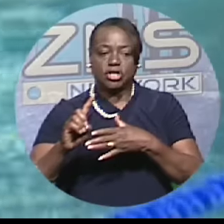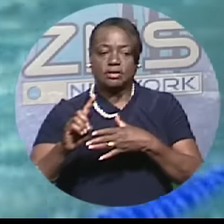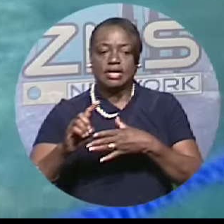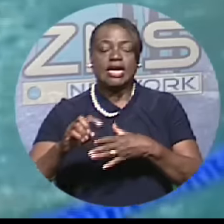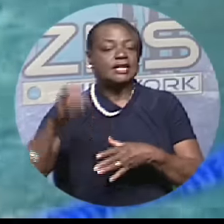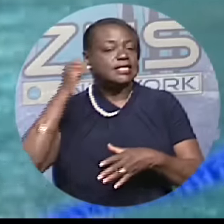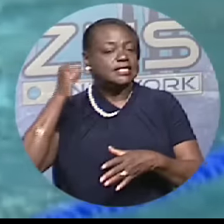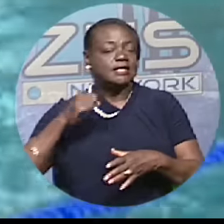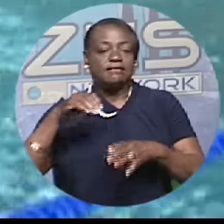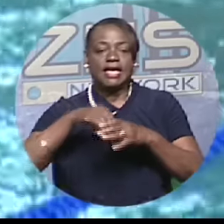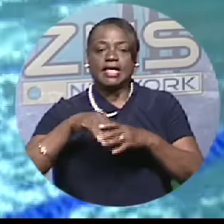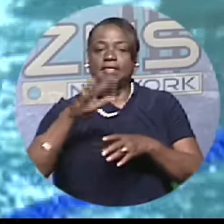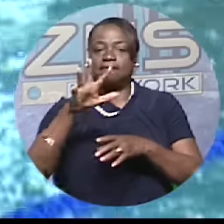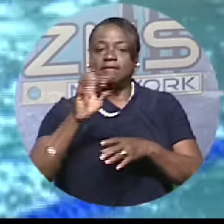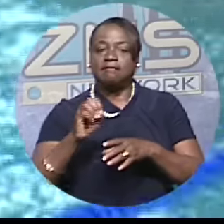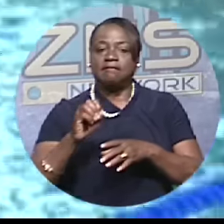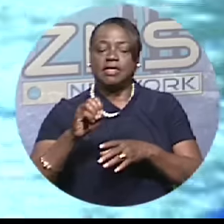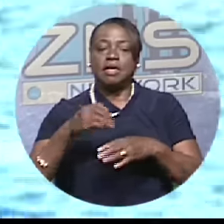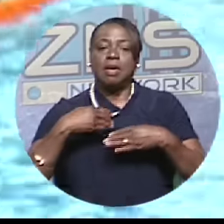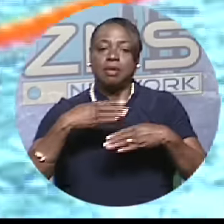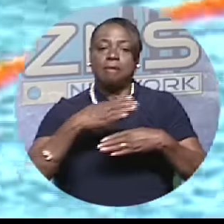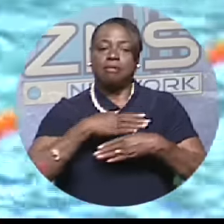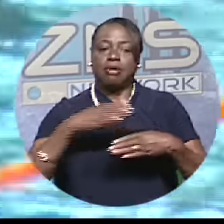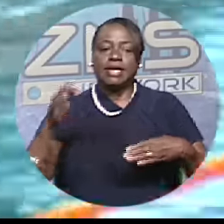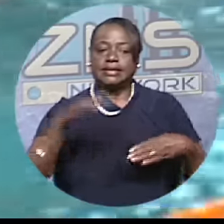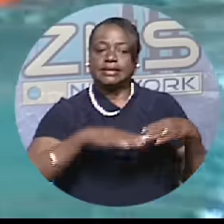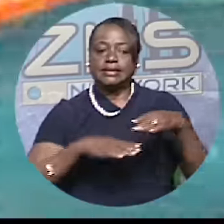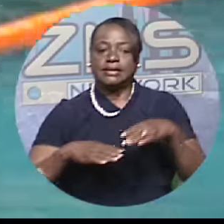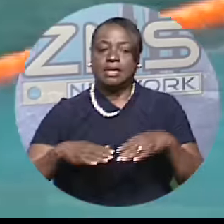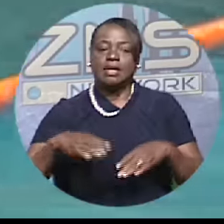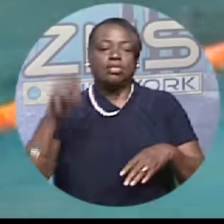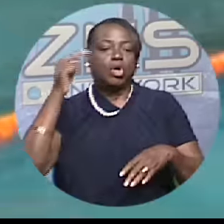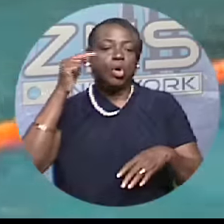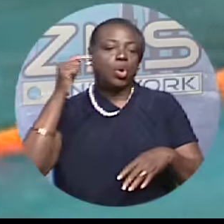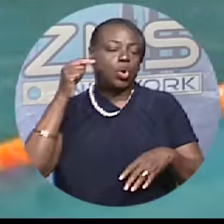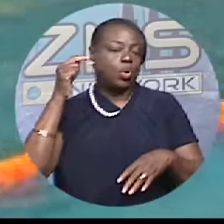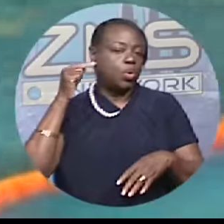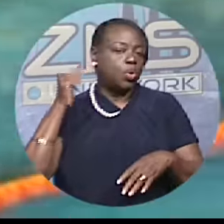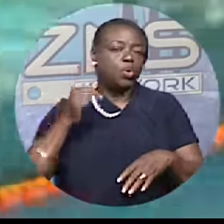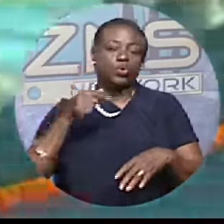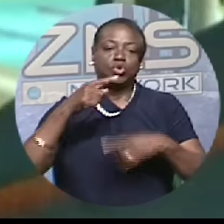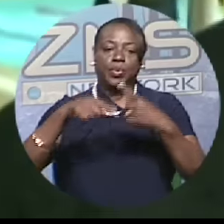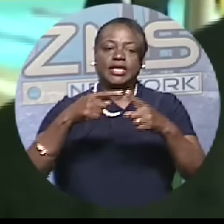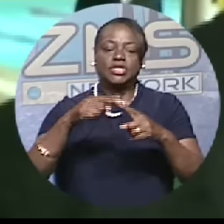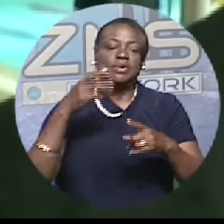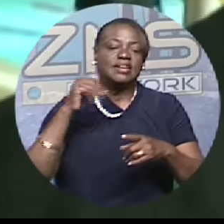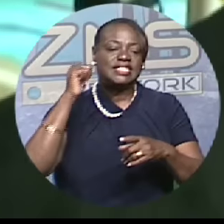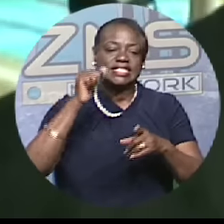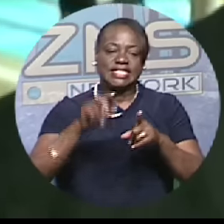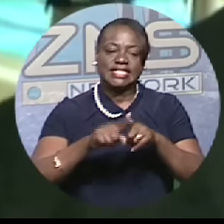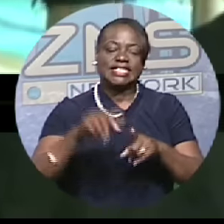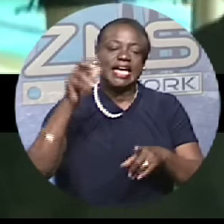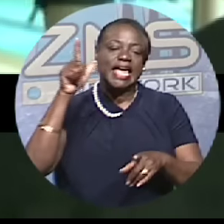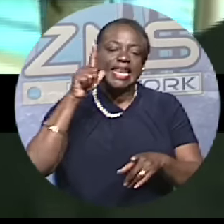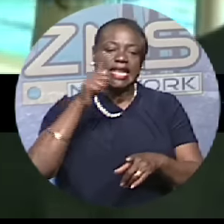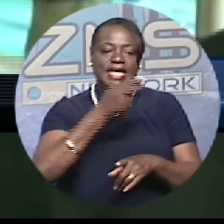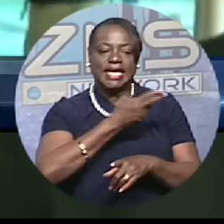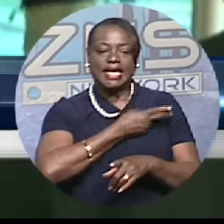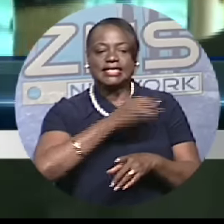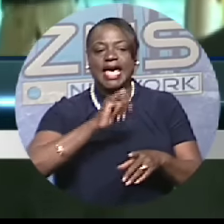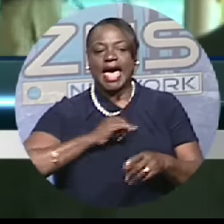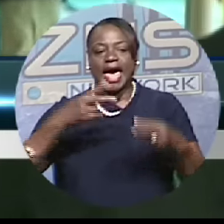silver in the 50 breast. The gold in that event, by the way, went to her sister, Lily Higgs. Yeah, I definitely had to get out